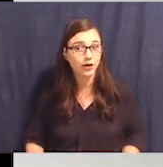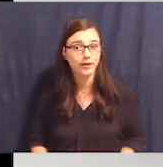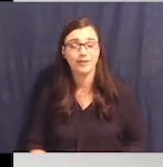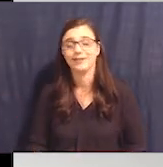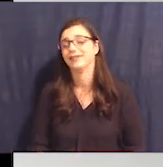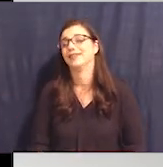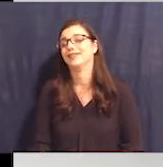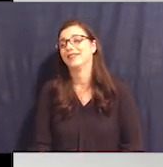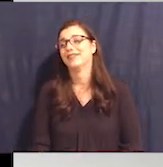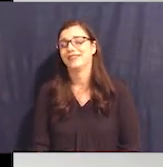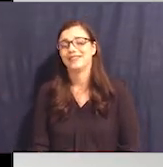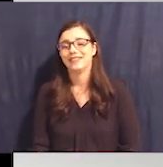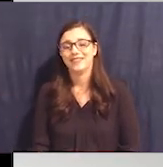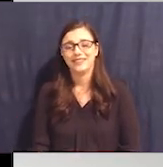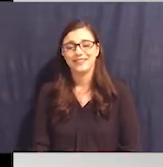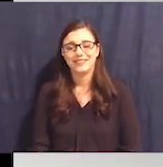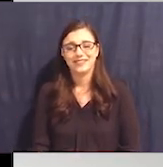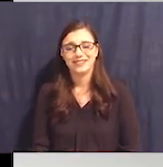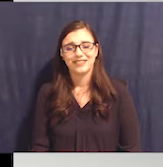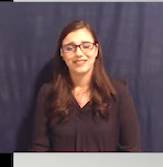Winner!